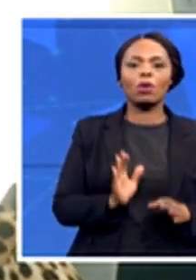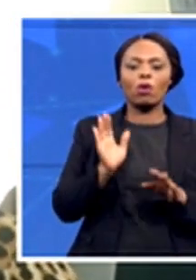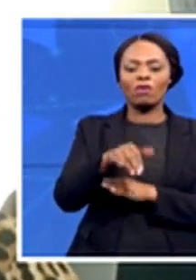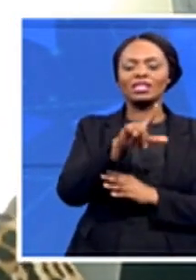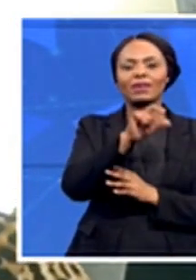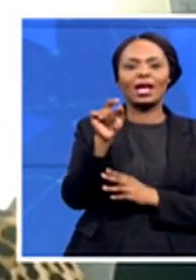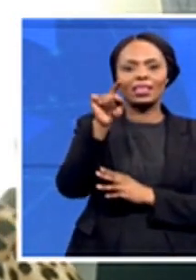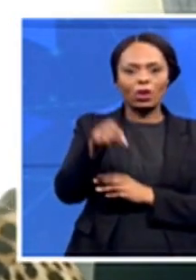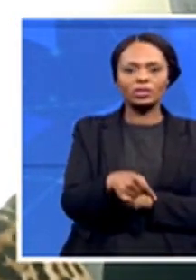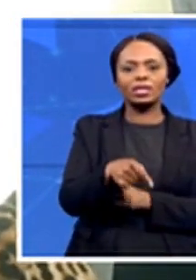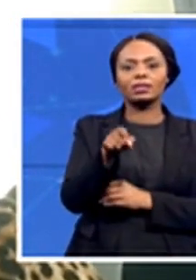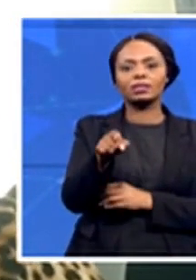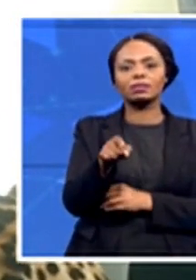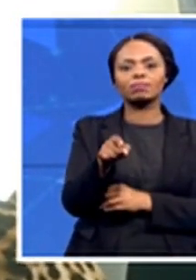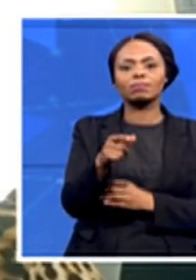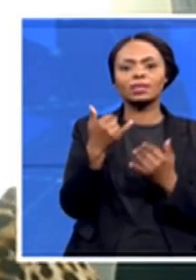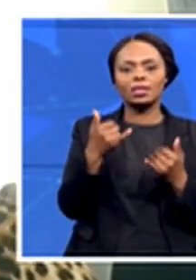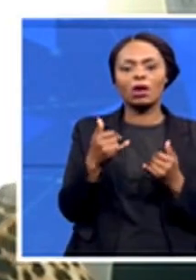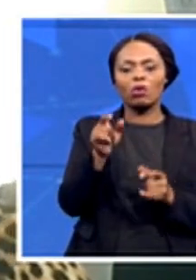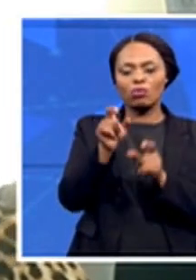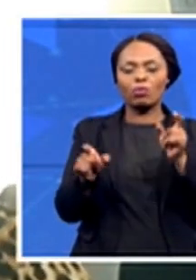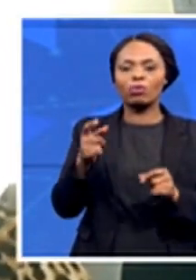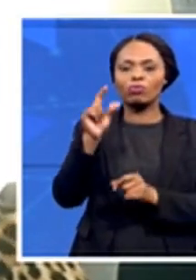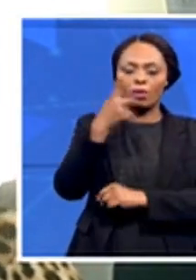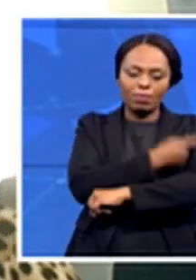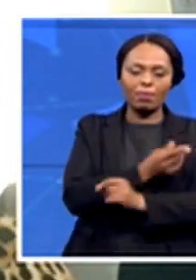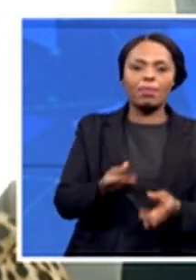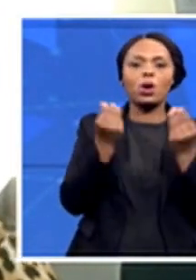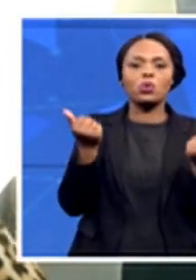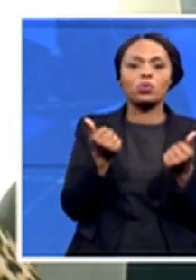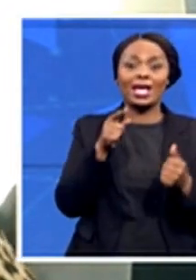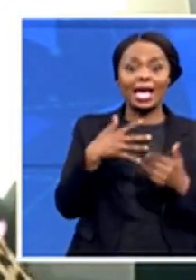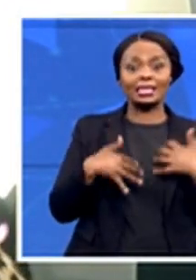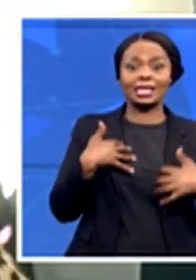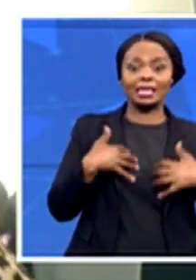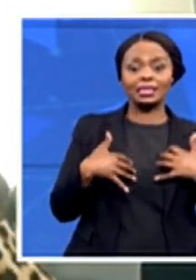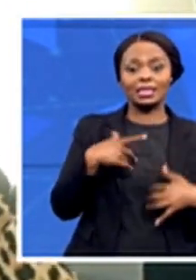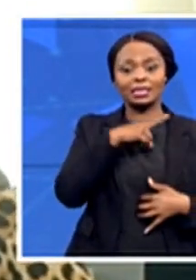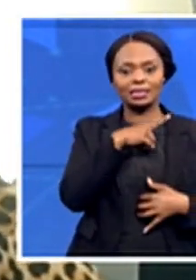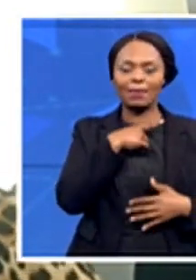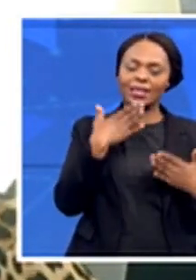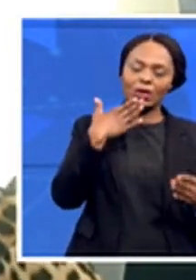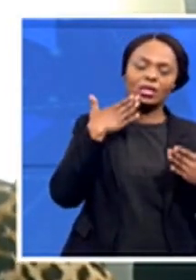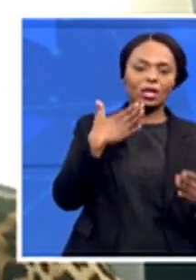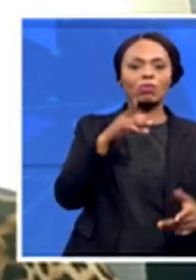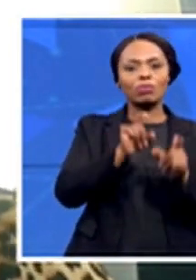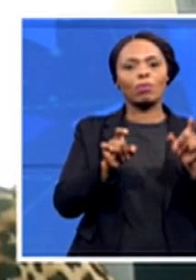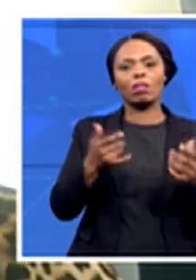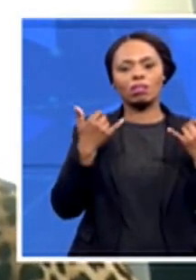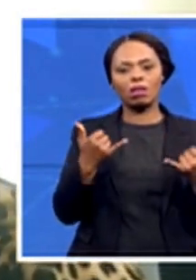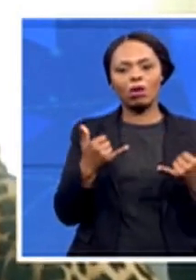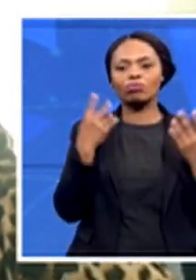complete vaccination. So it's quite exciting, and we are saying thank you to our people for responding to our call.